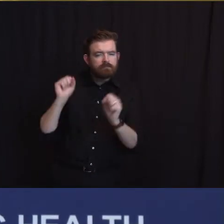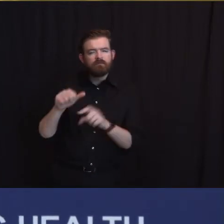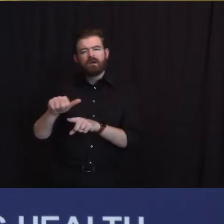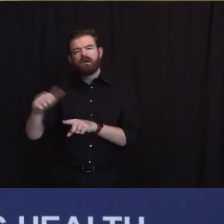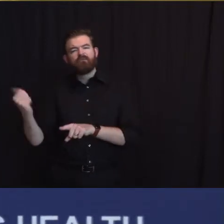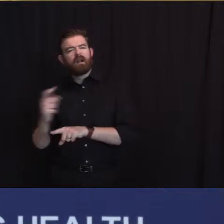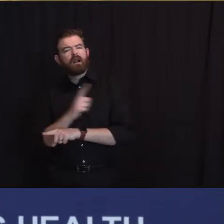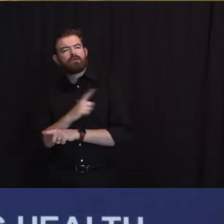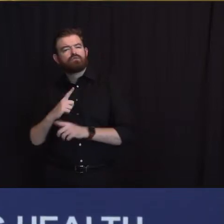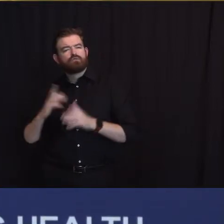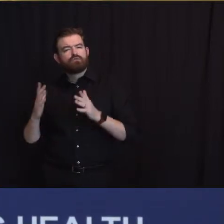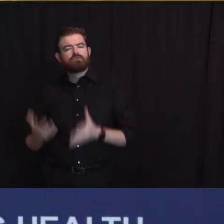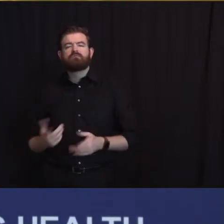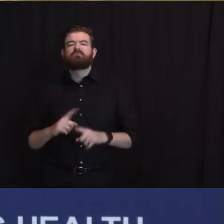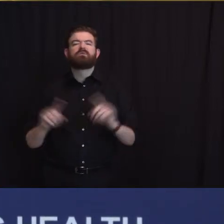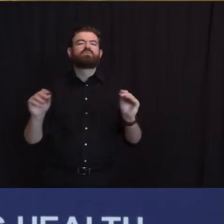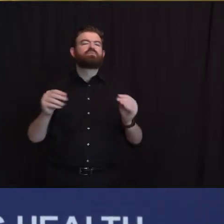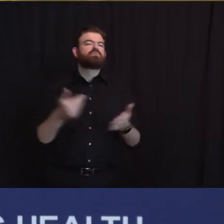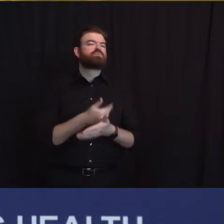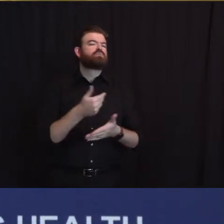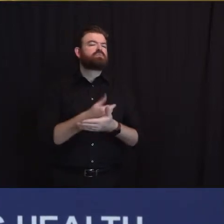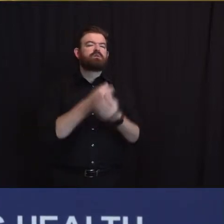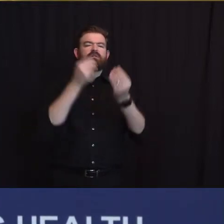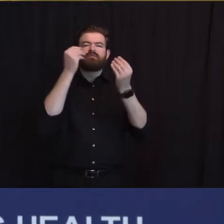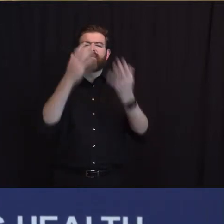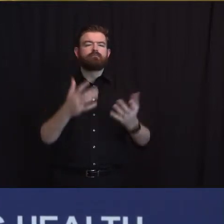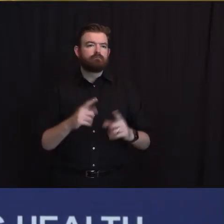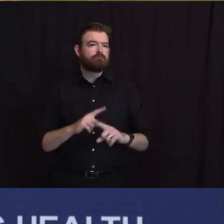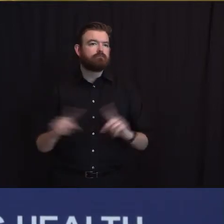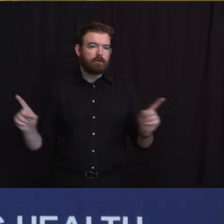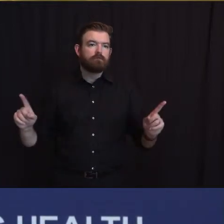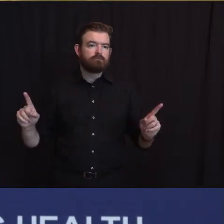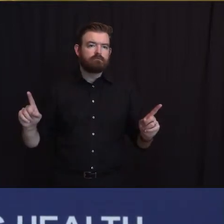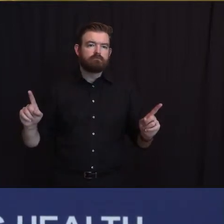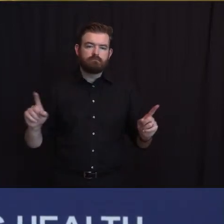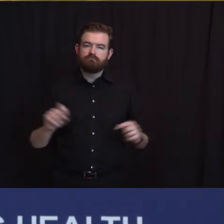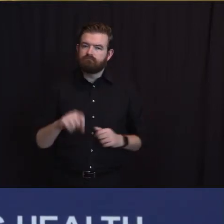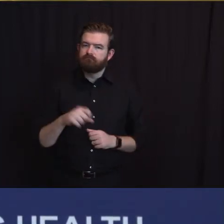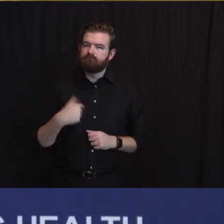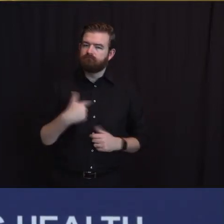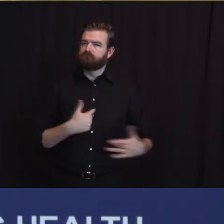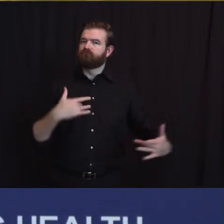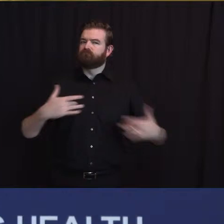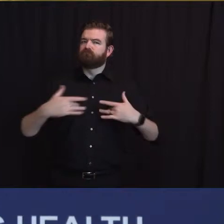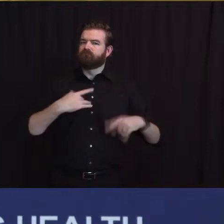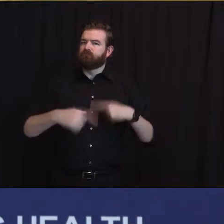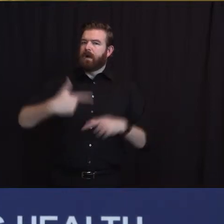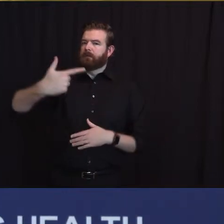news on where it stands, but it's something obviously we care deeply about. No update on the moratorium,